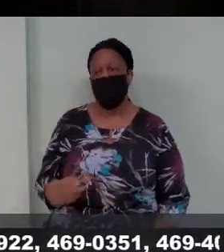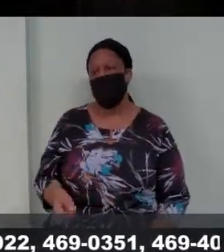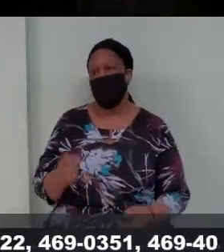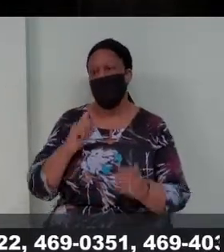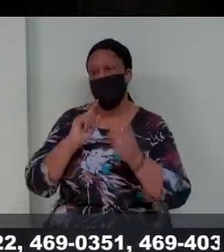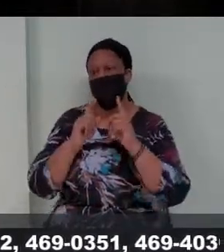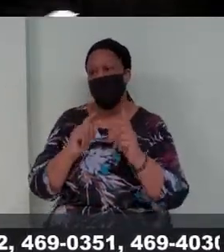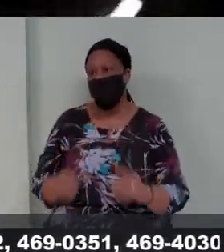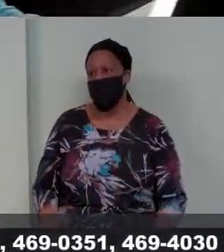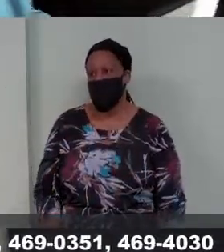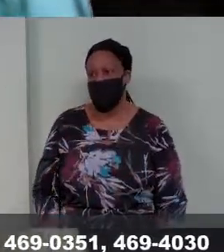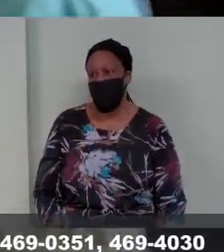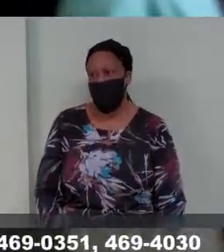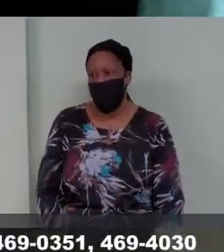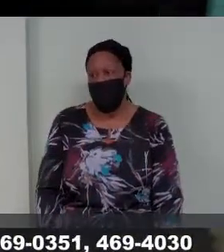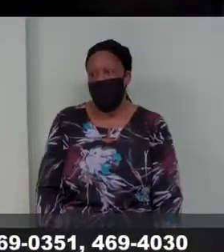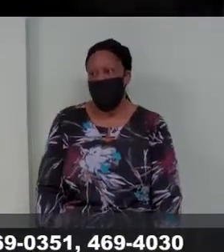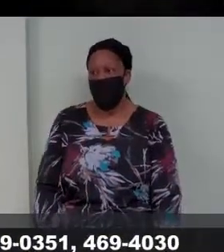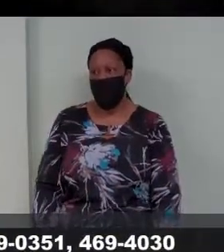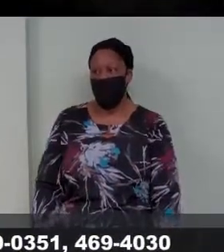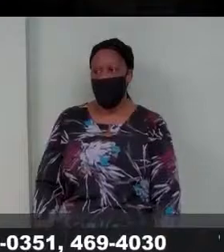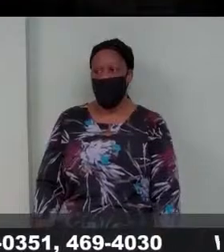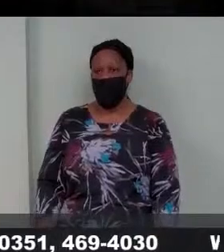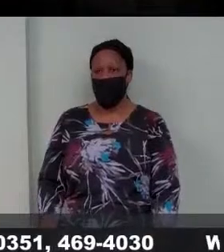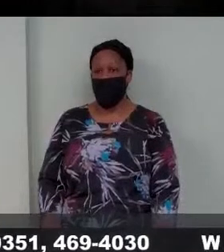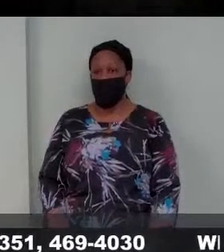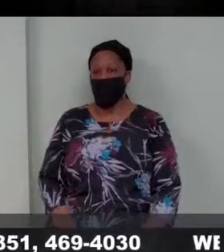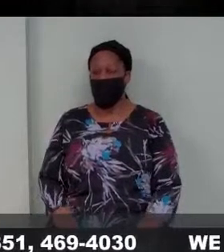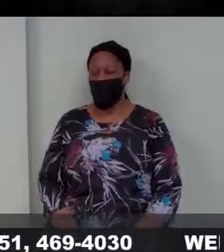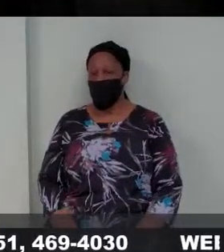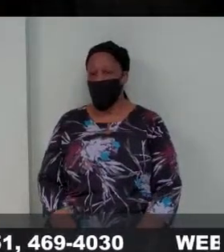report. Superintendent.